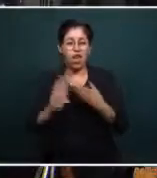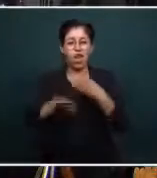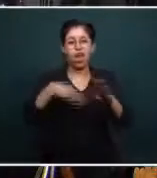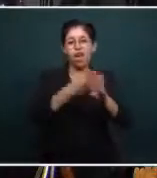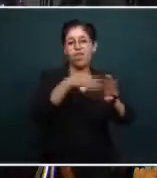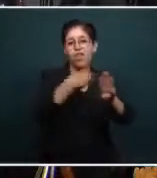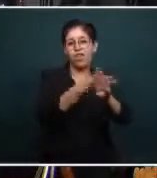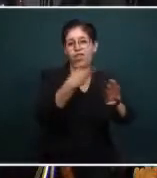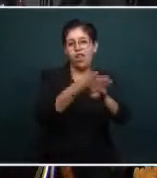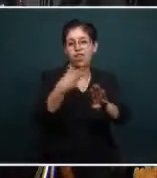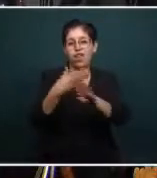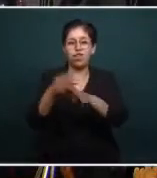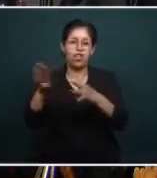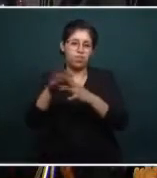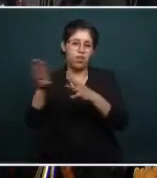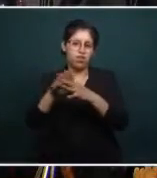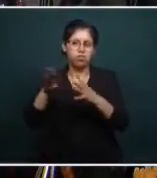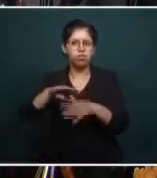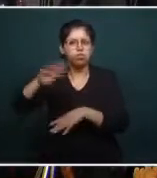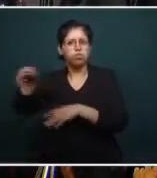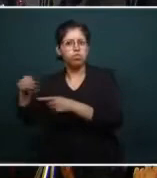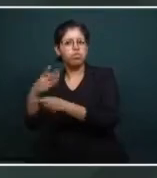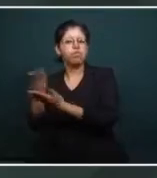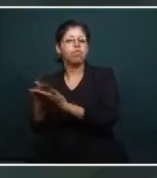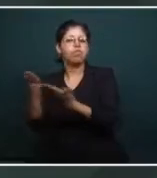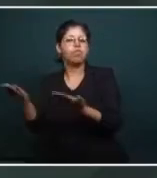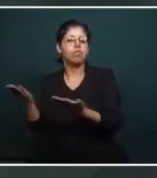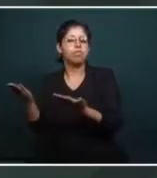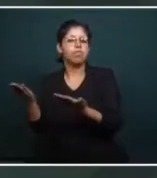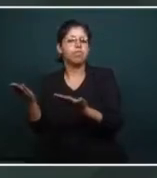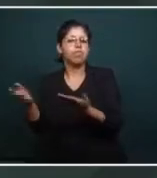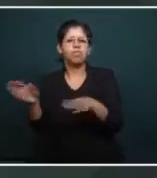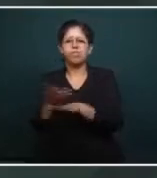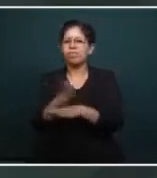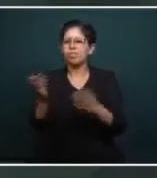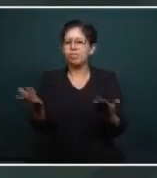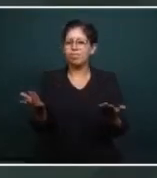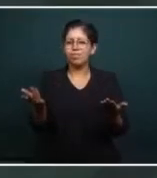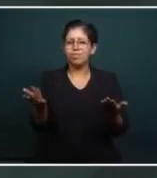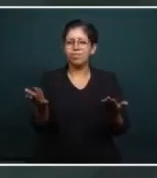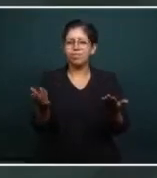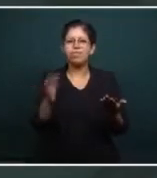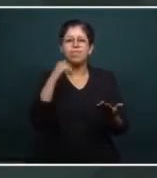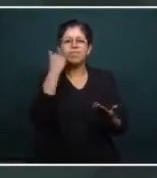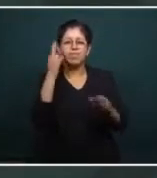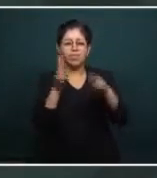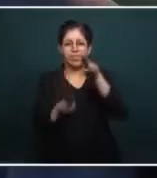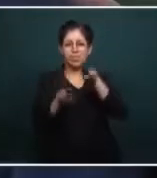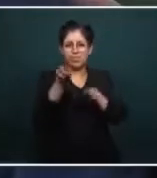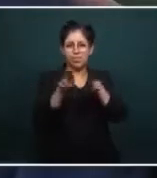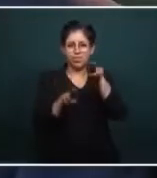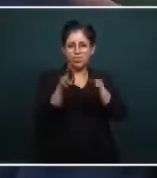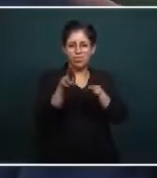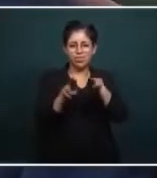Nada más digo esto But I say this para in order to nivelarnos,